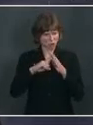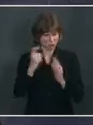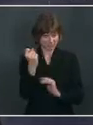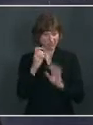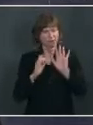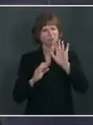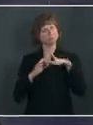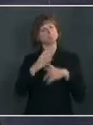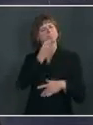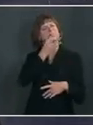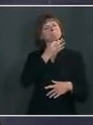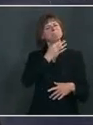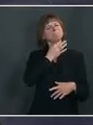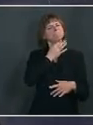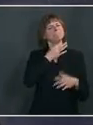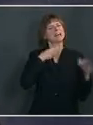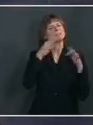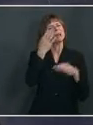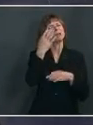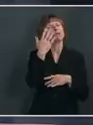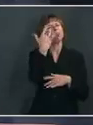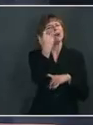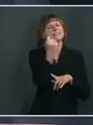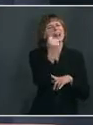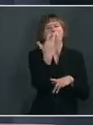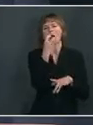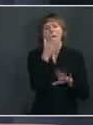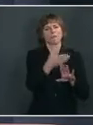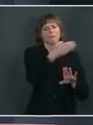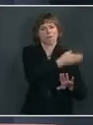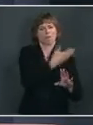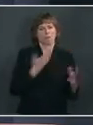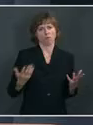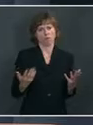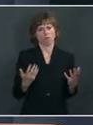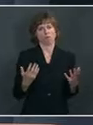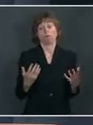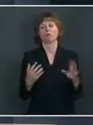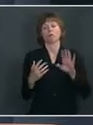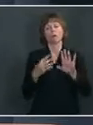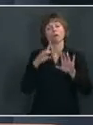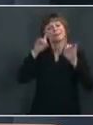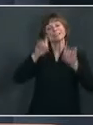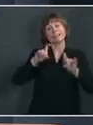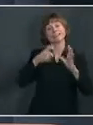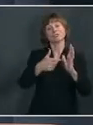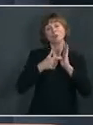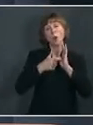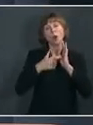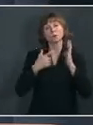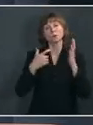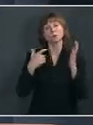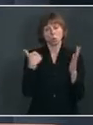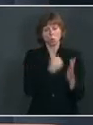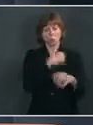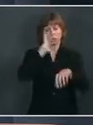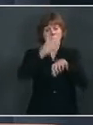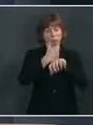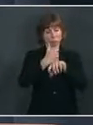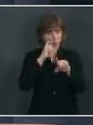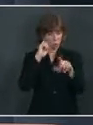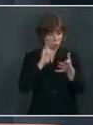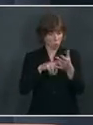explain why Saturday? Why not sooner? Well, the testing requirements we put in place that you